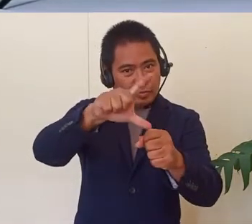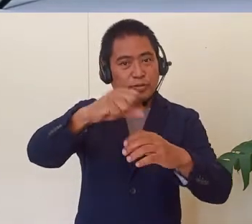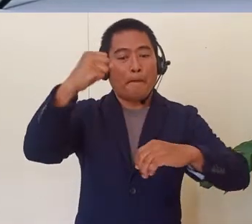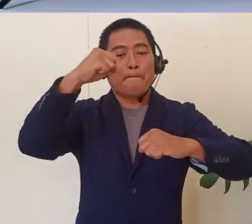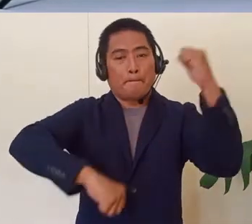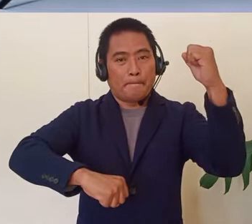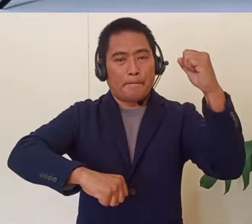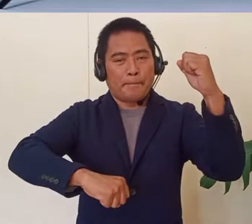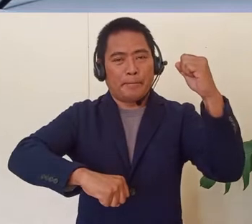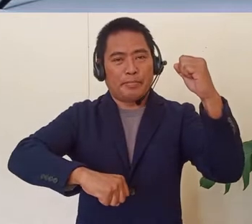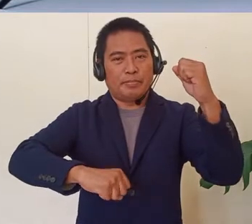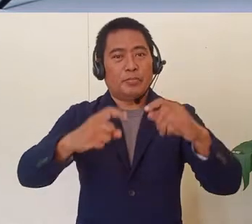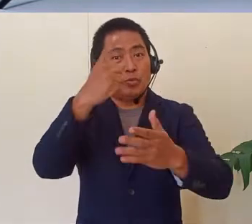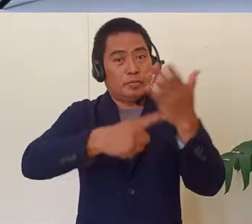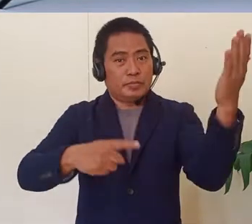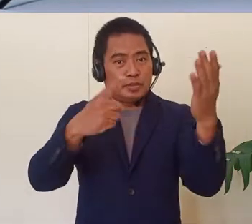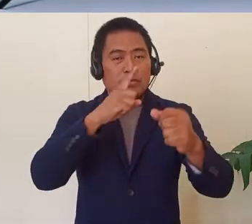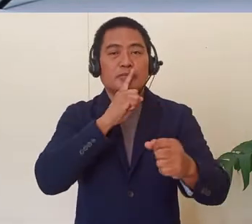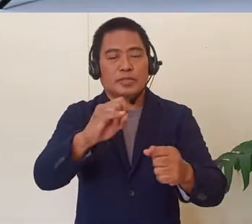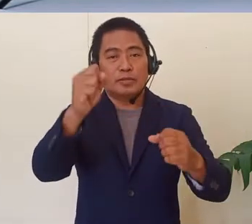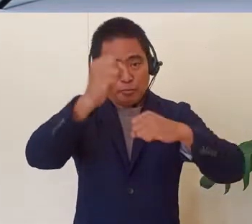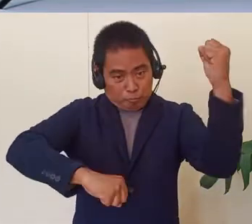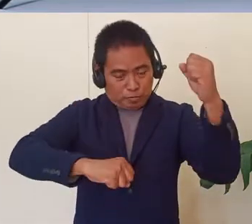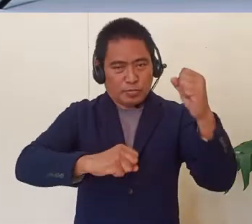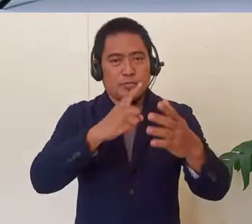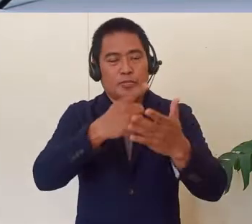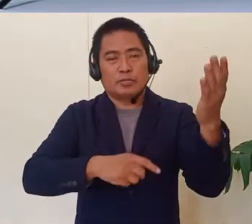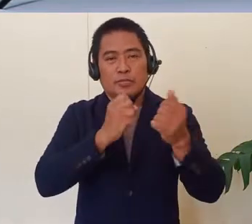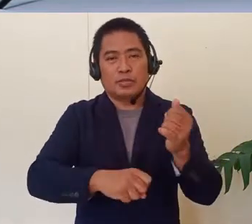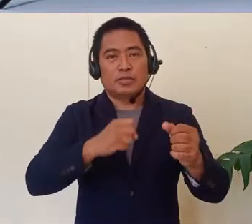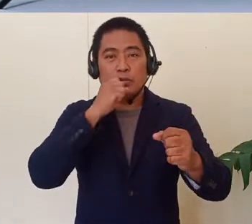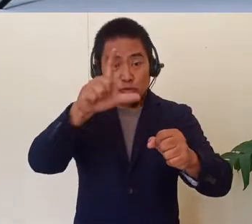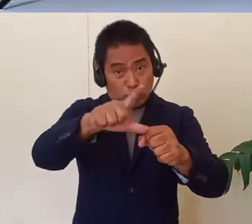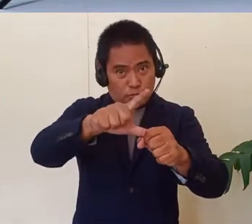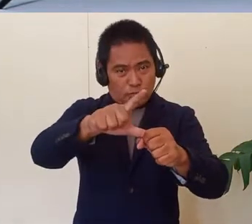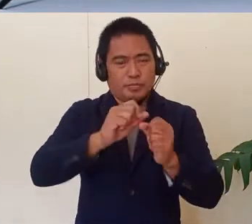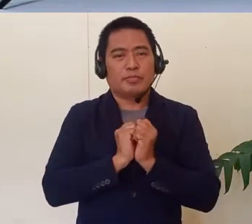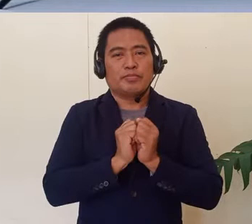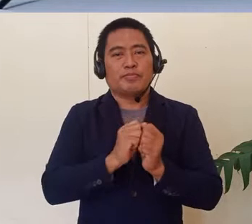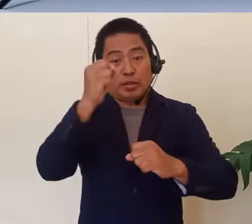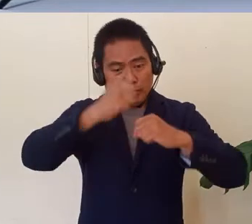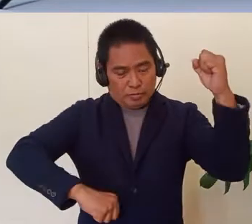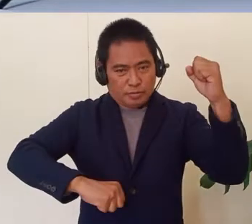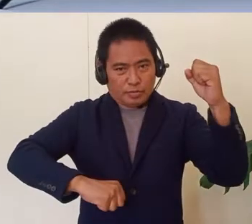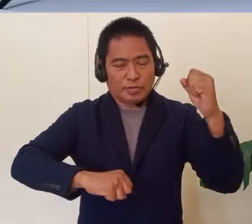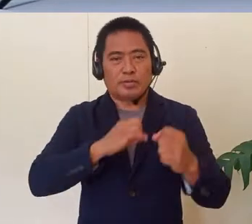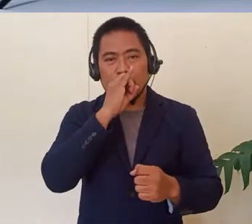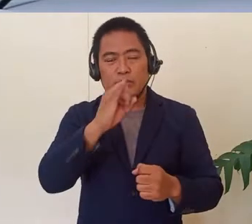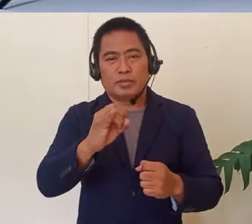solute? A solvent is a component of a solution that dissolves